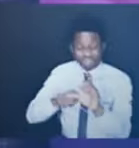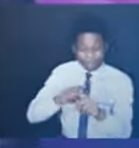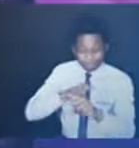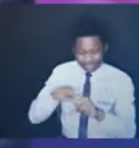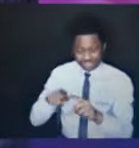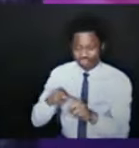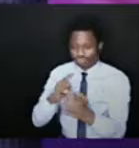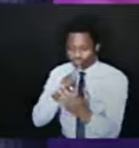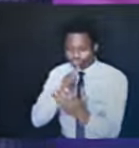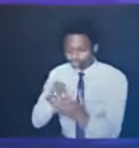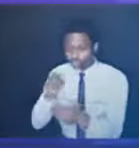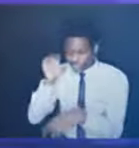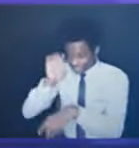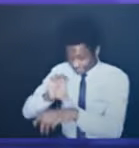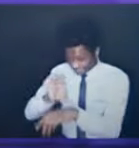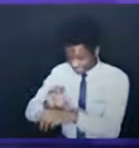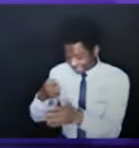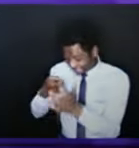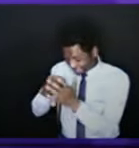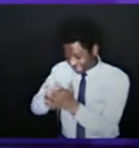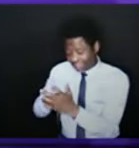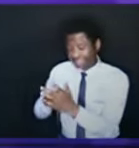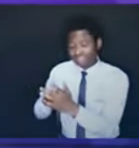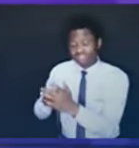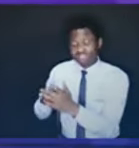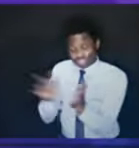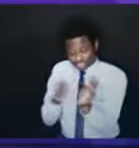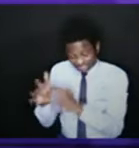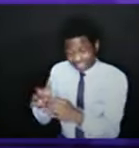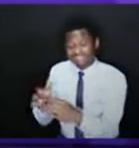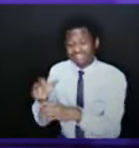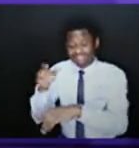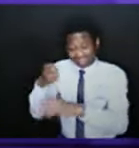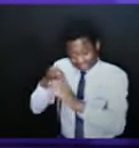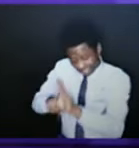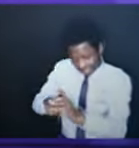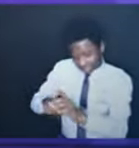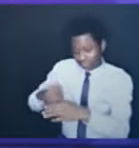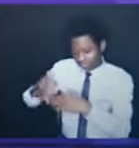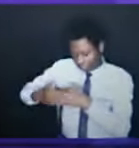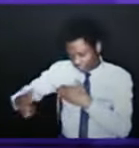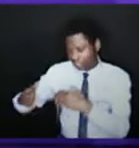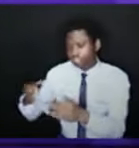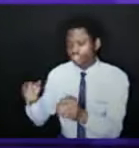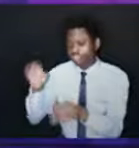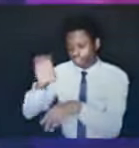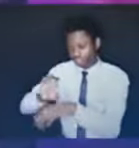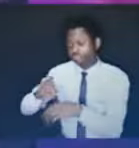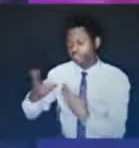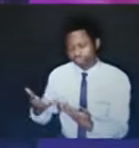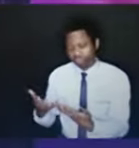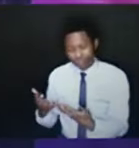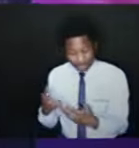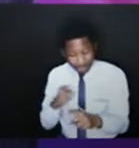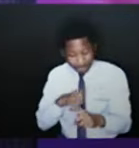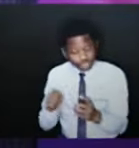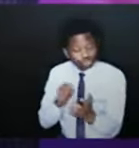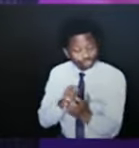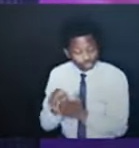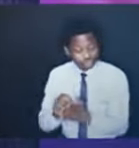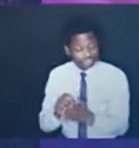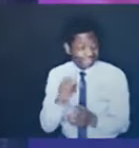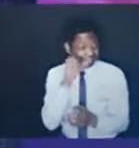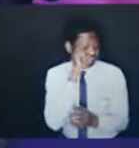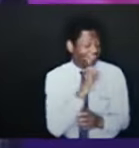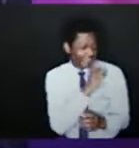See, the truth is that Israel was a type of the church. Israel, and now you